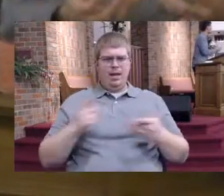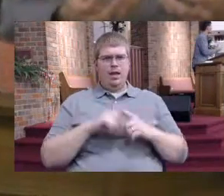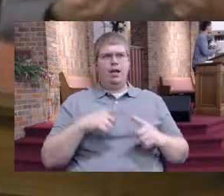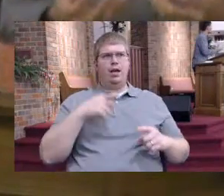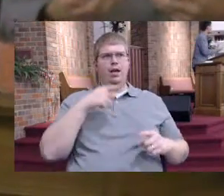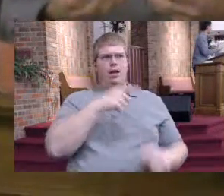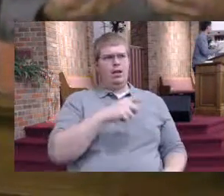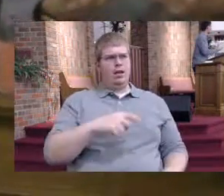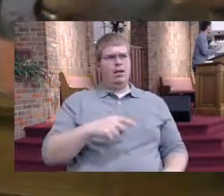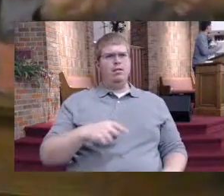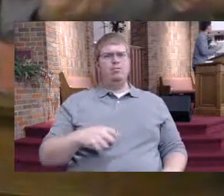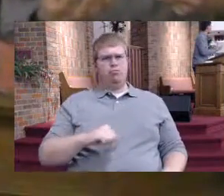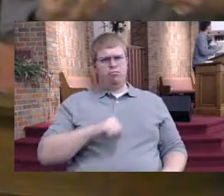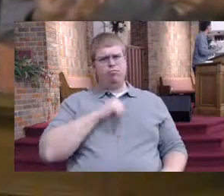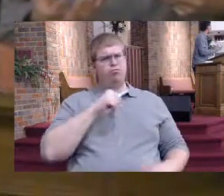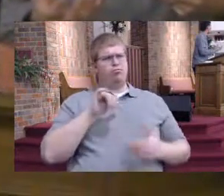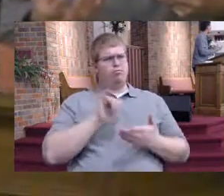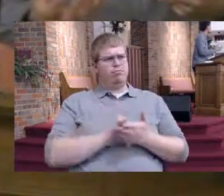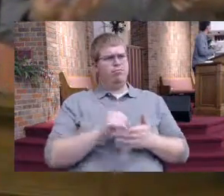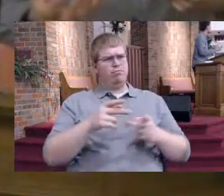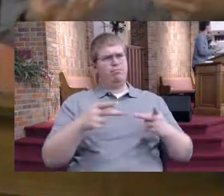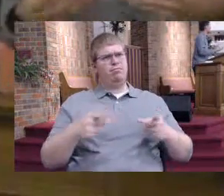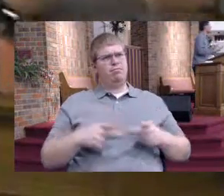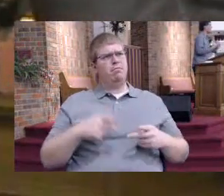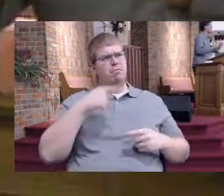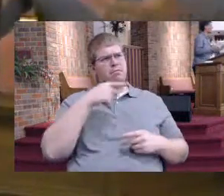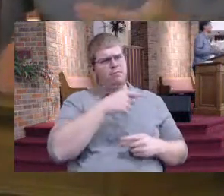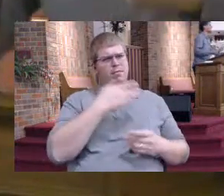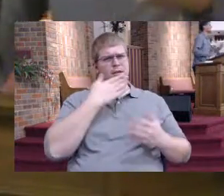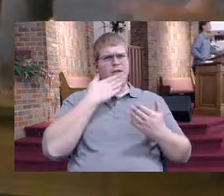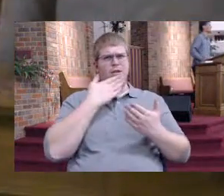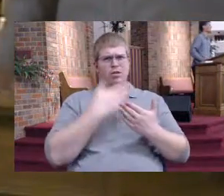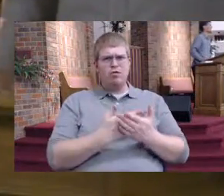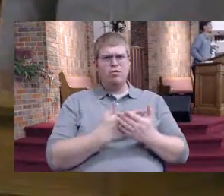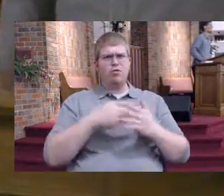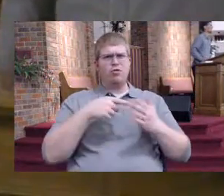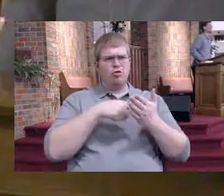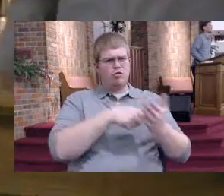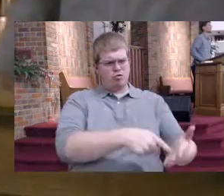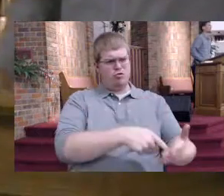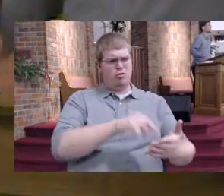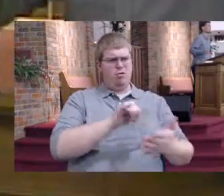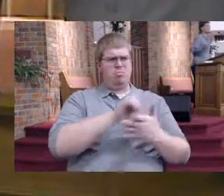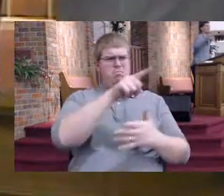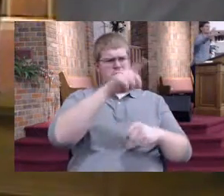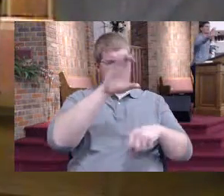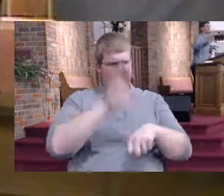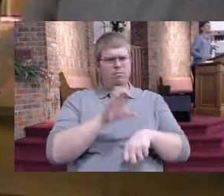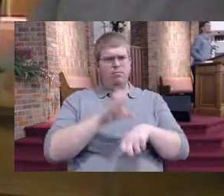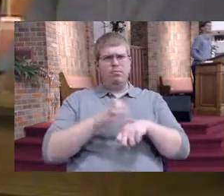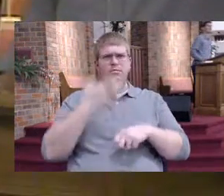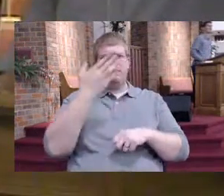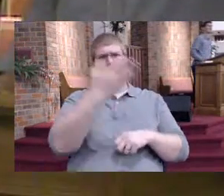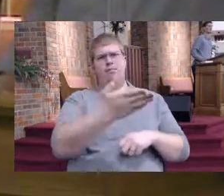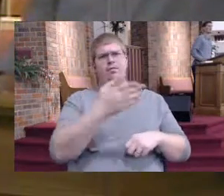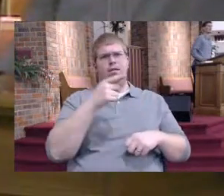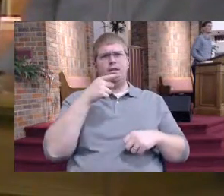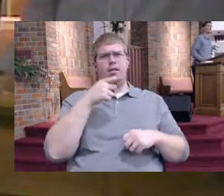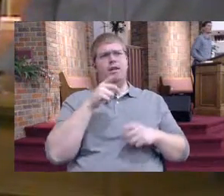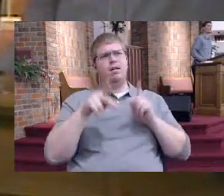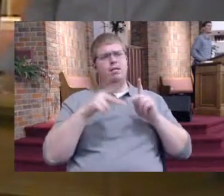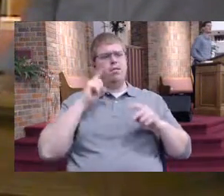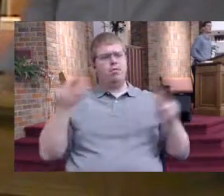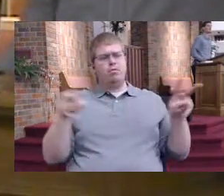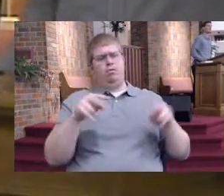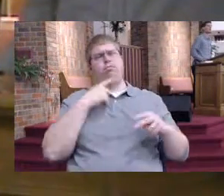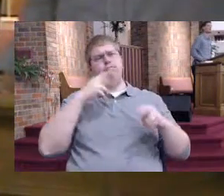as a church, as something that is relevant, something that is reputable, something that gives them some respect in the eyes of their